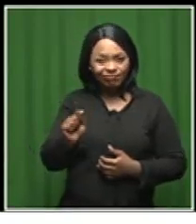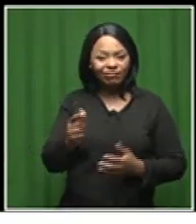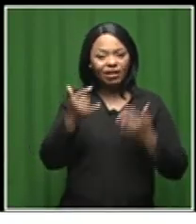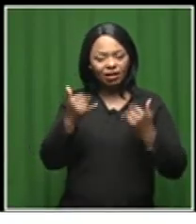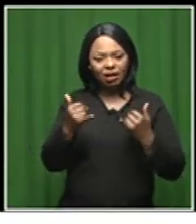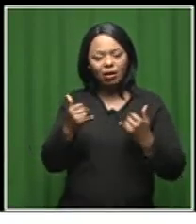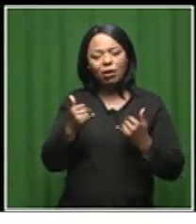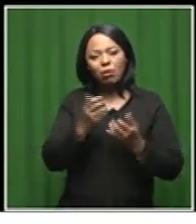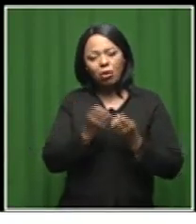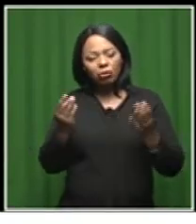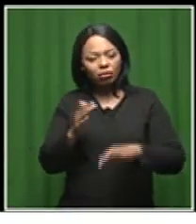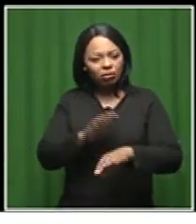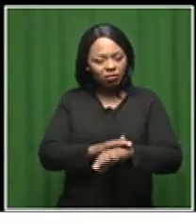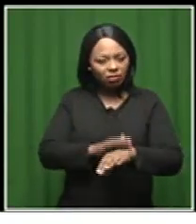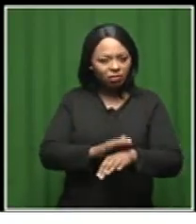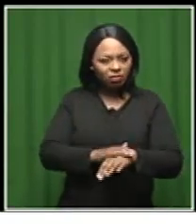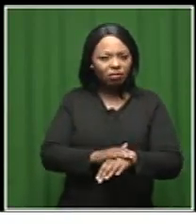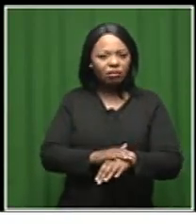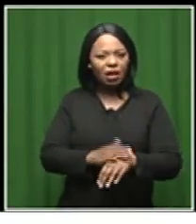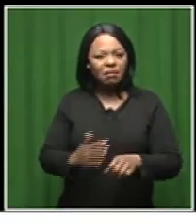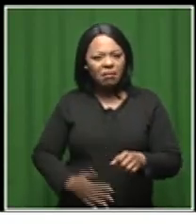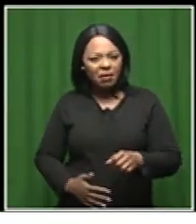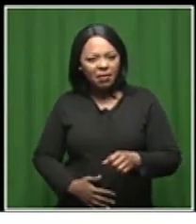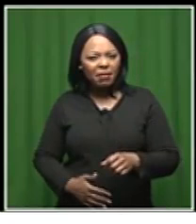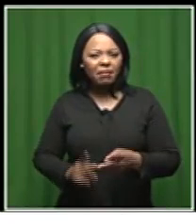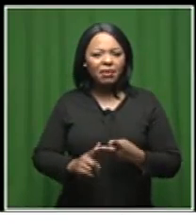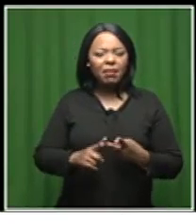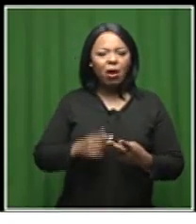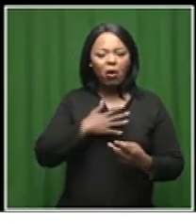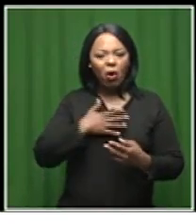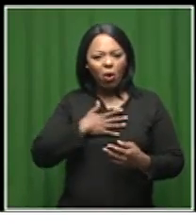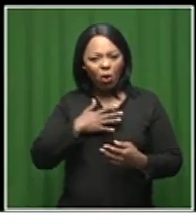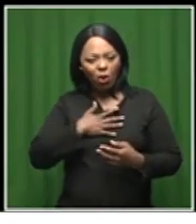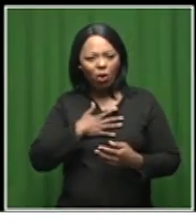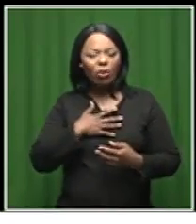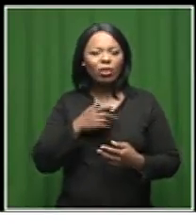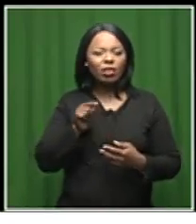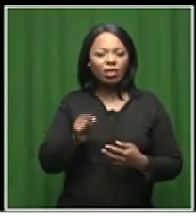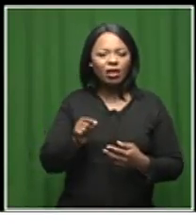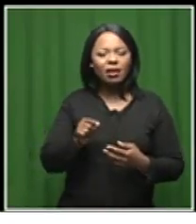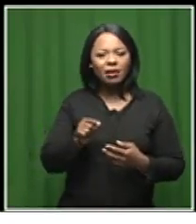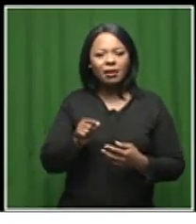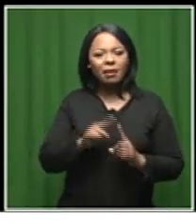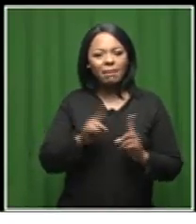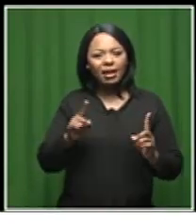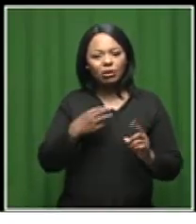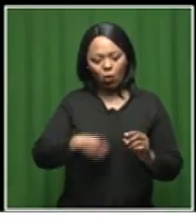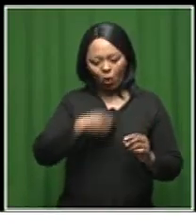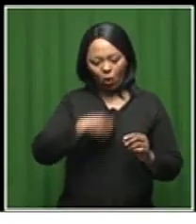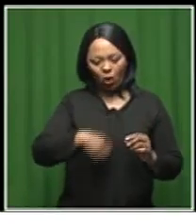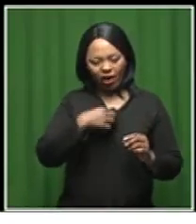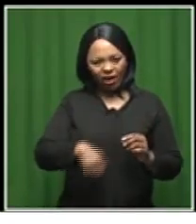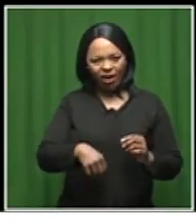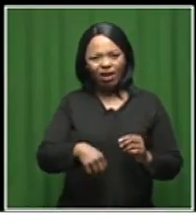breast, lung, and stomach, and colon. But indeed, the myeloma is the most common and